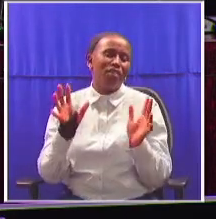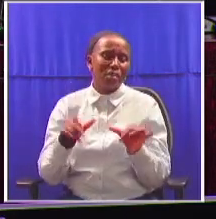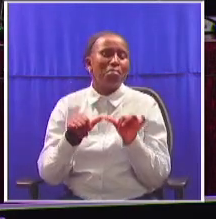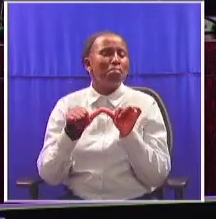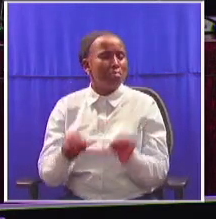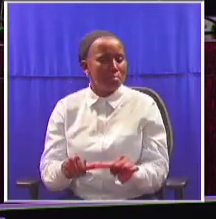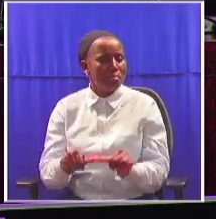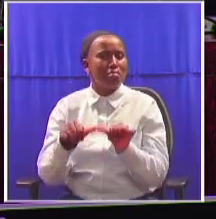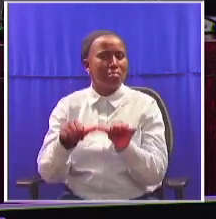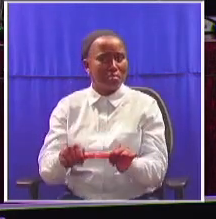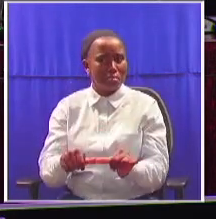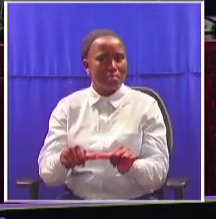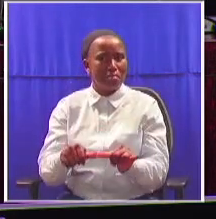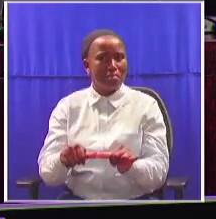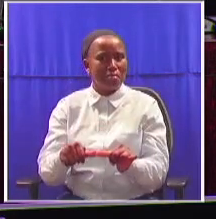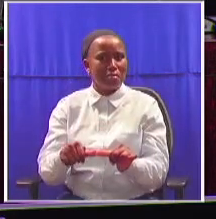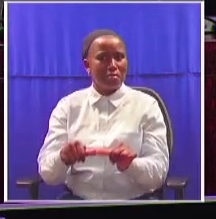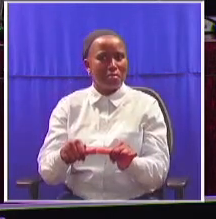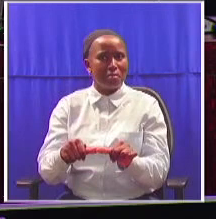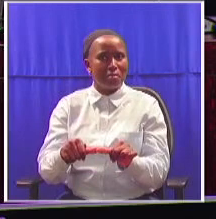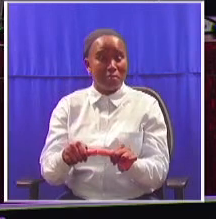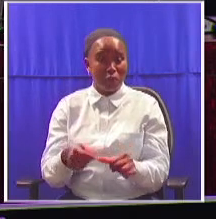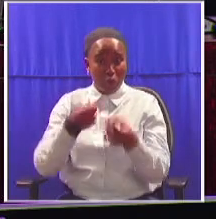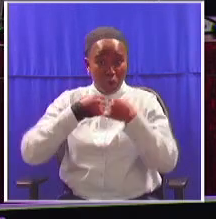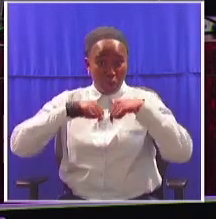maintained our non-allied stance.